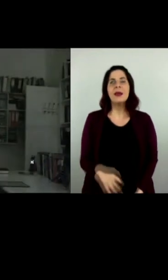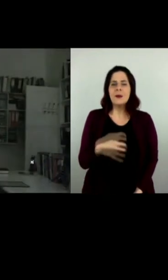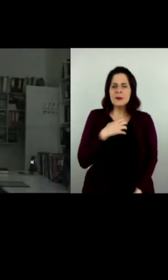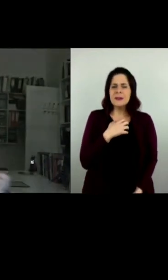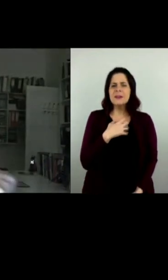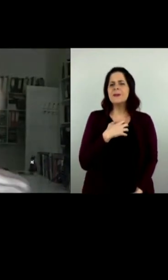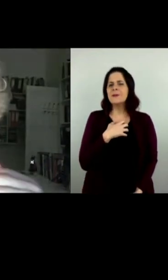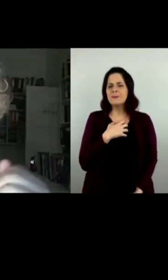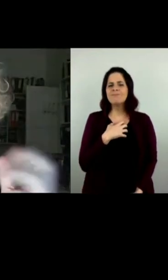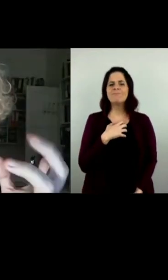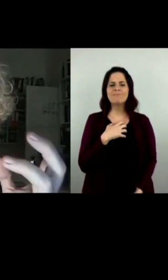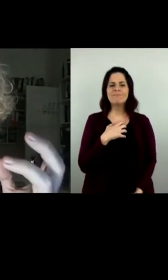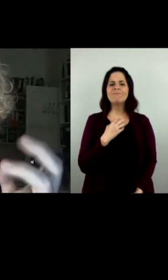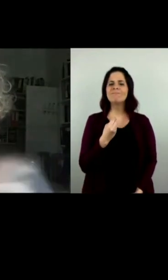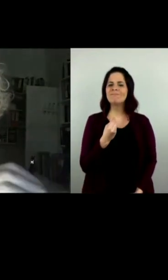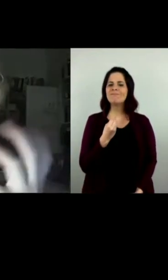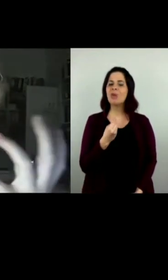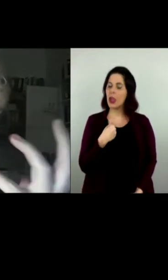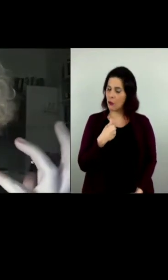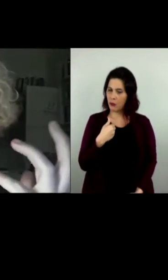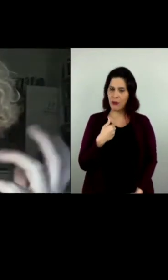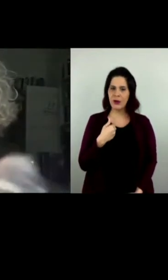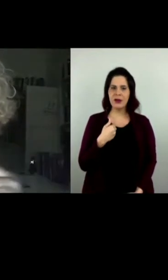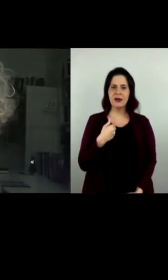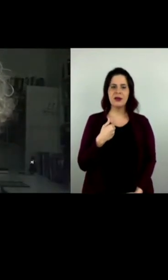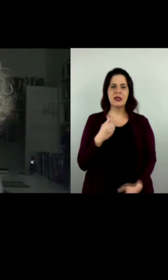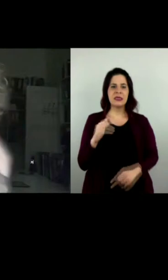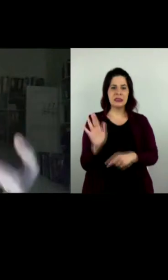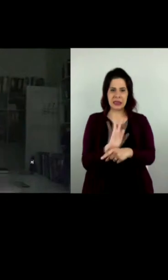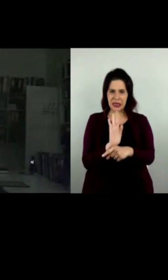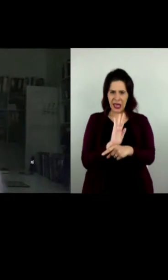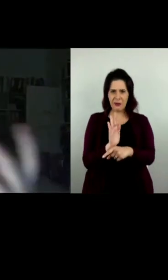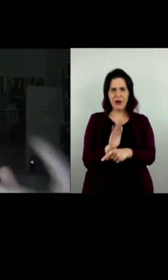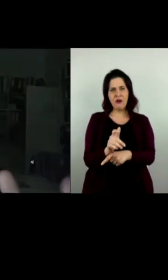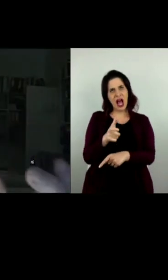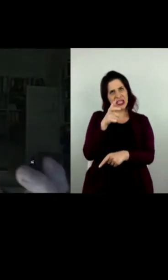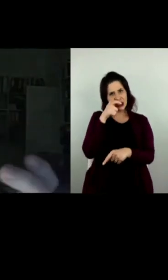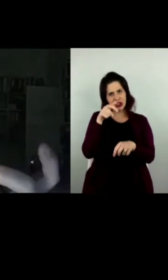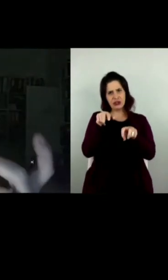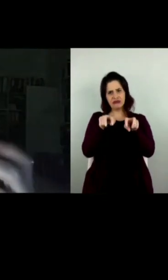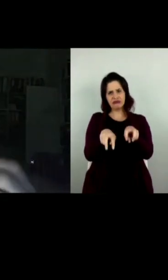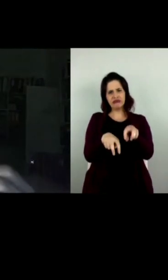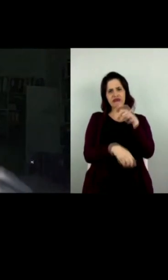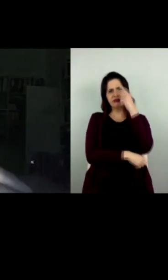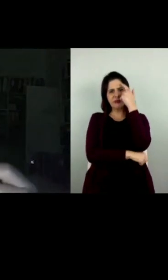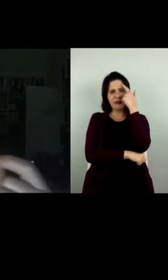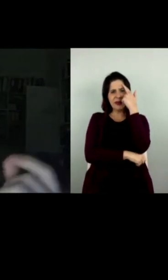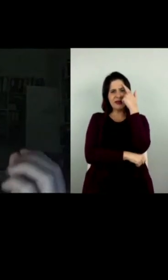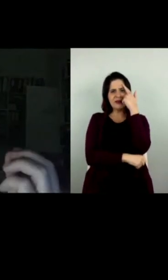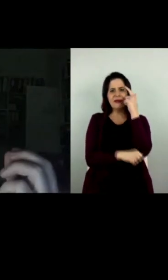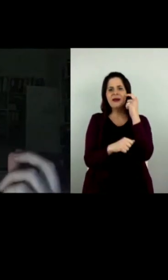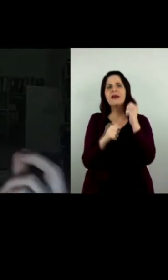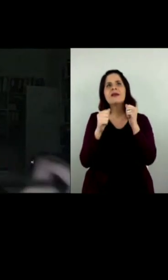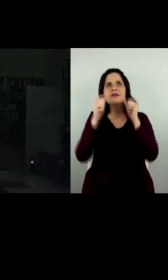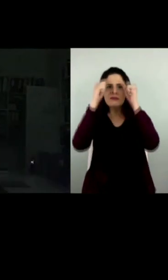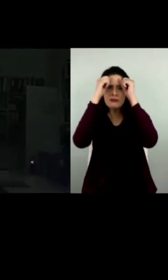I feel that when I go to the cinema, it feels like going asleep in a way. You know, it's having a collective dream, and that's